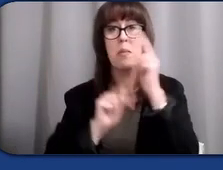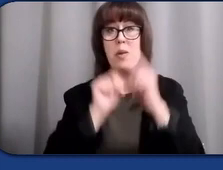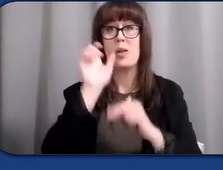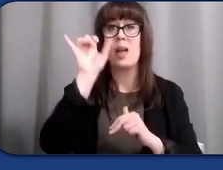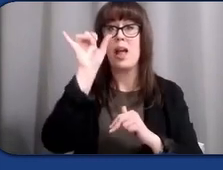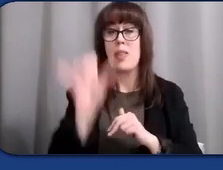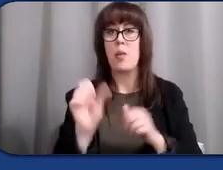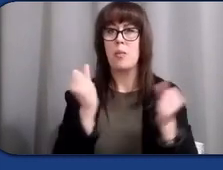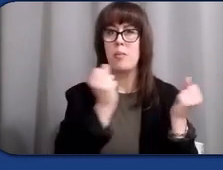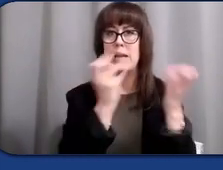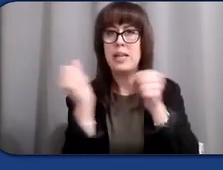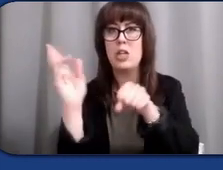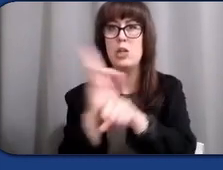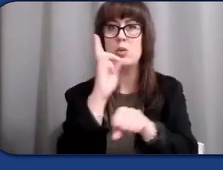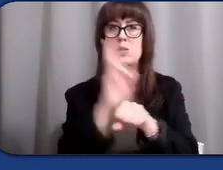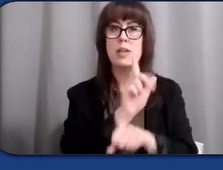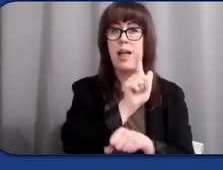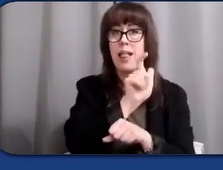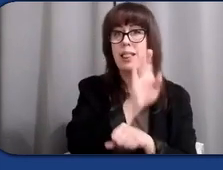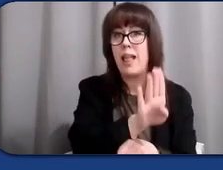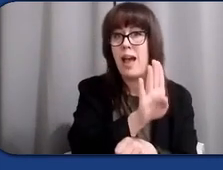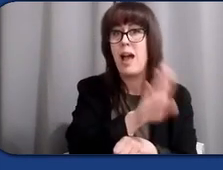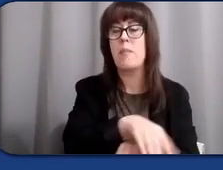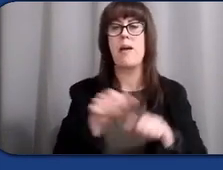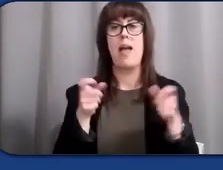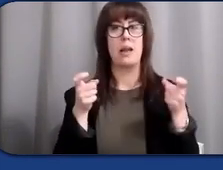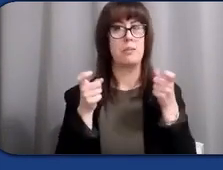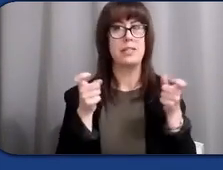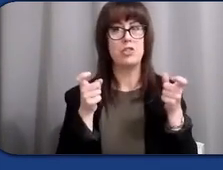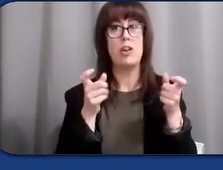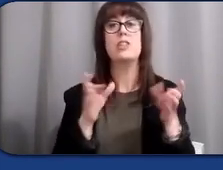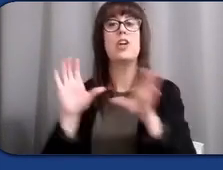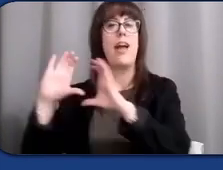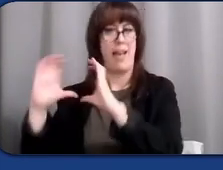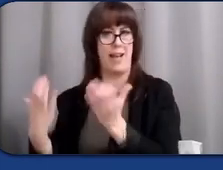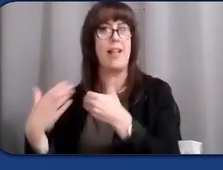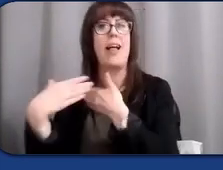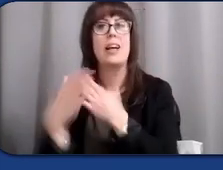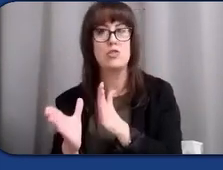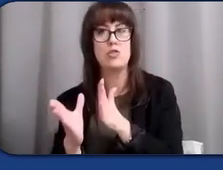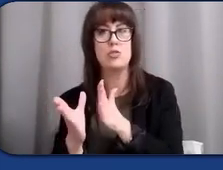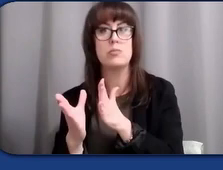lab administration and classrooms. And